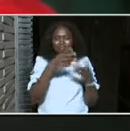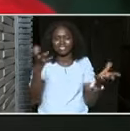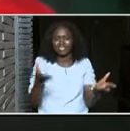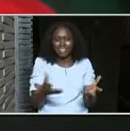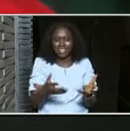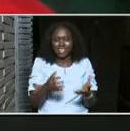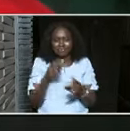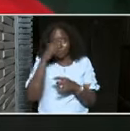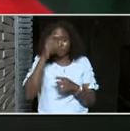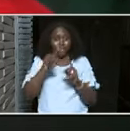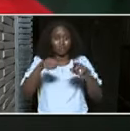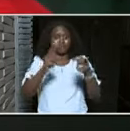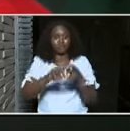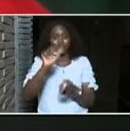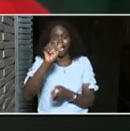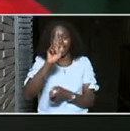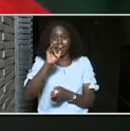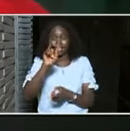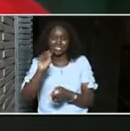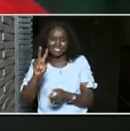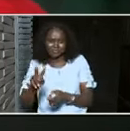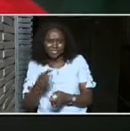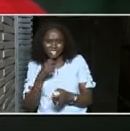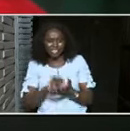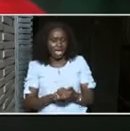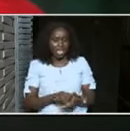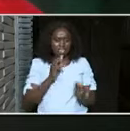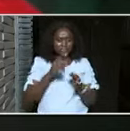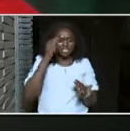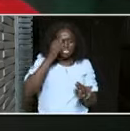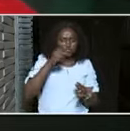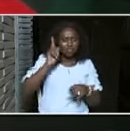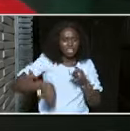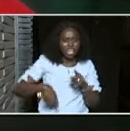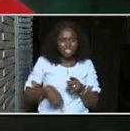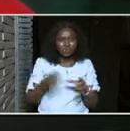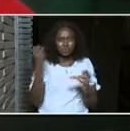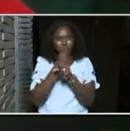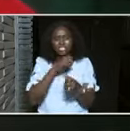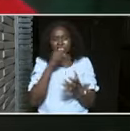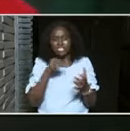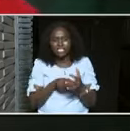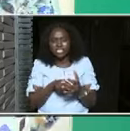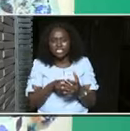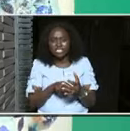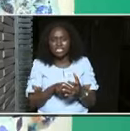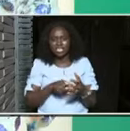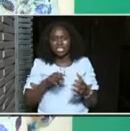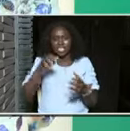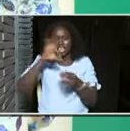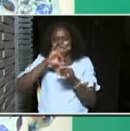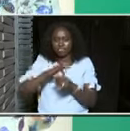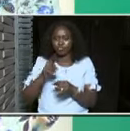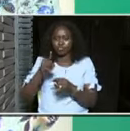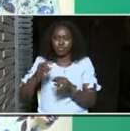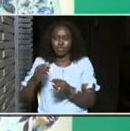if you don't win these elections, or if you think you can't win this election, then you will endorse Asiwaju Bola Ahmed Tinubu.